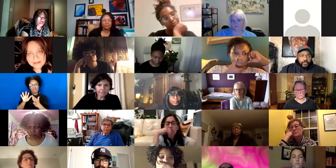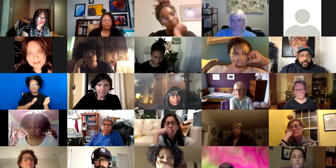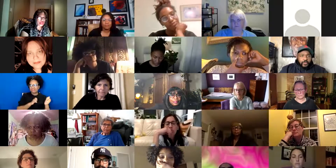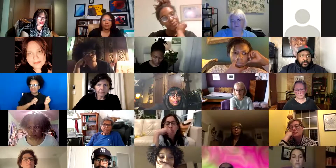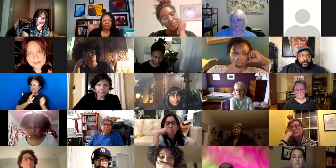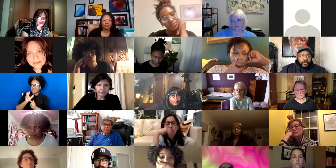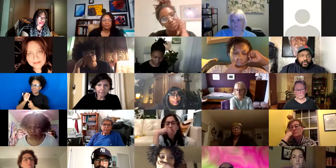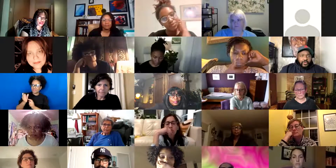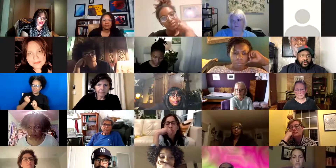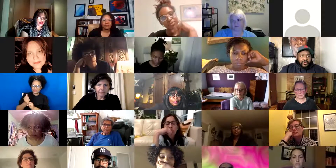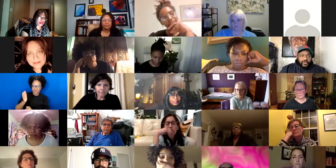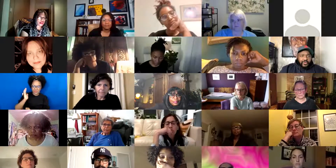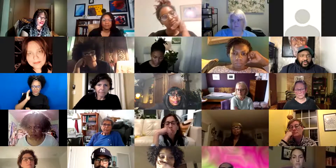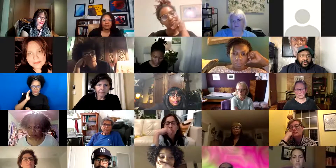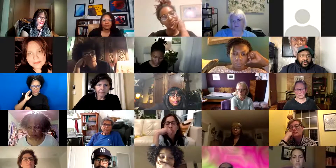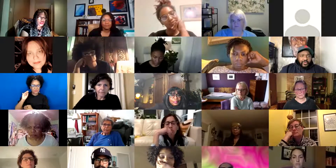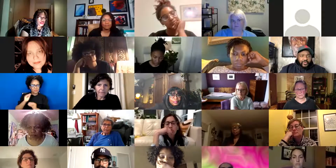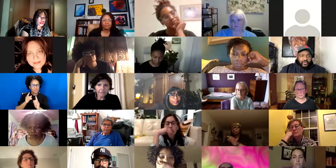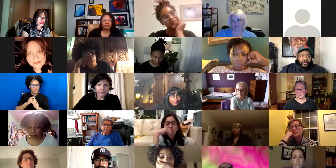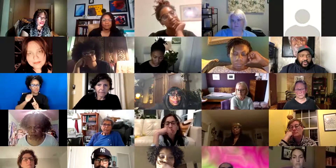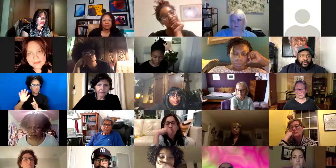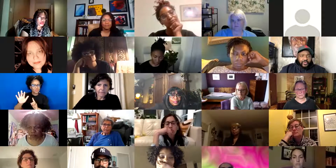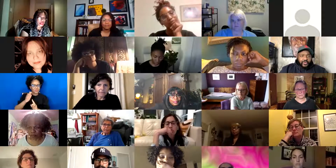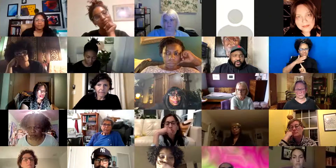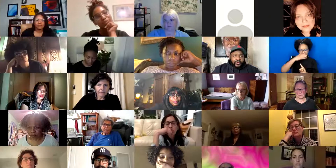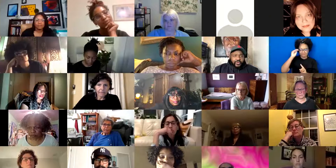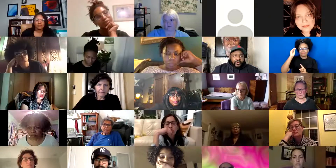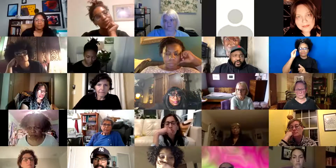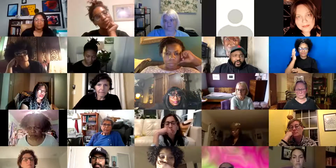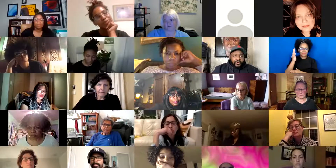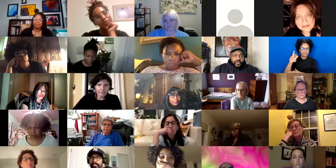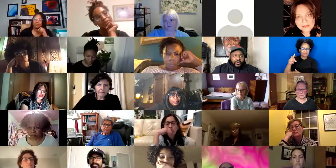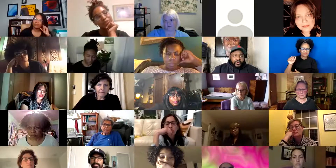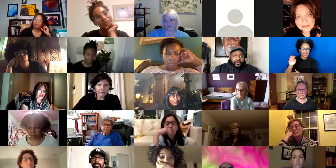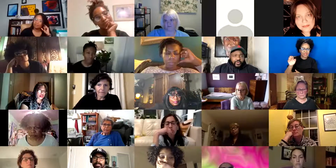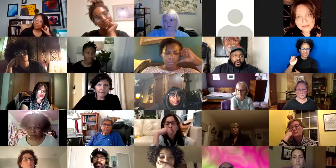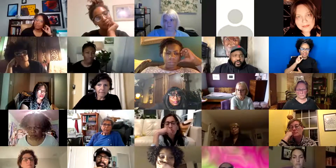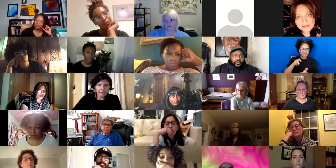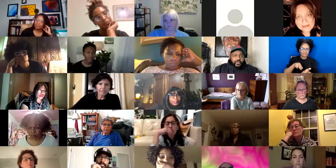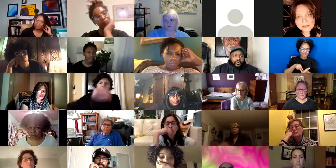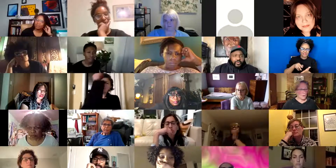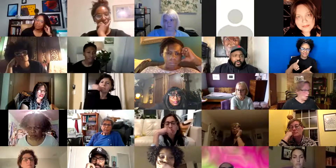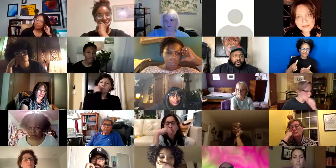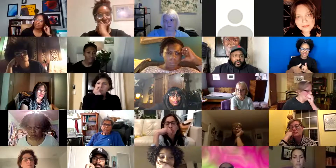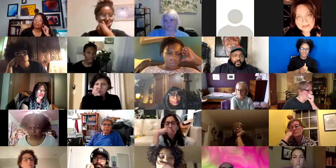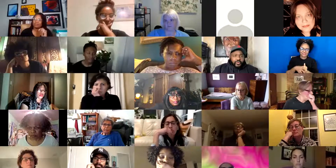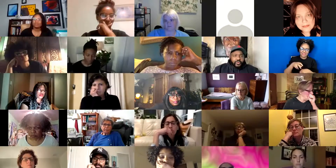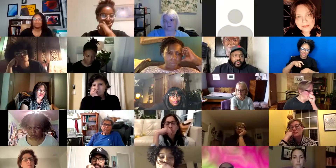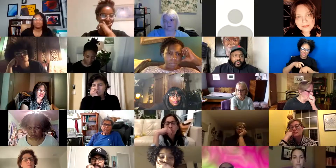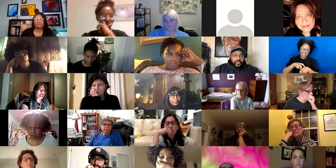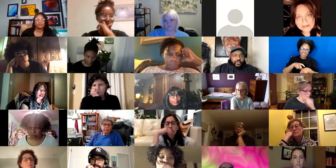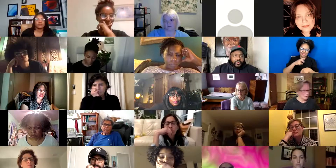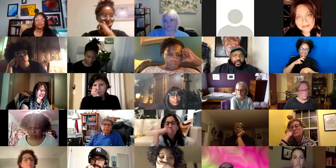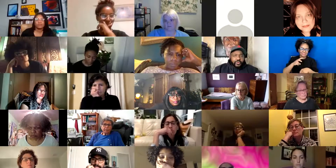onion-rich fried potatoes and onions. Surfaces slick with rain and salt, even when it wasn't raining, from your soggy salt